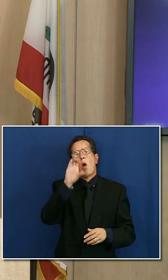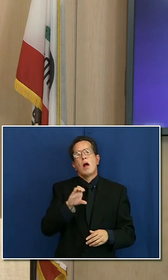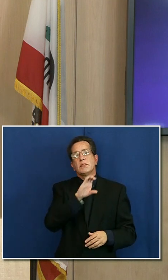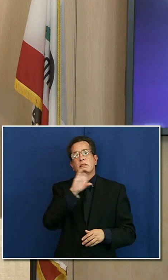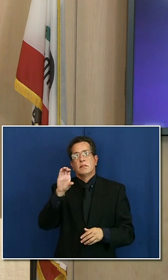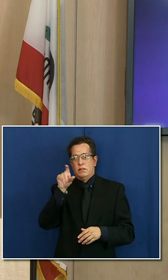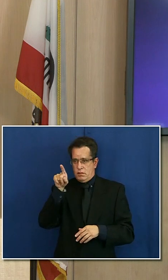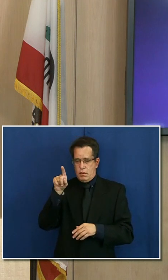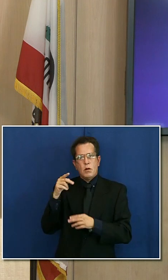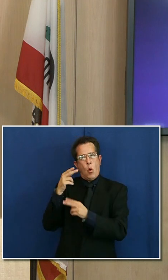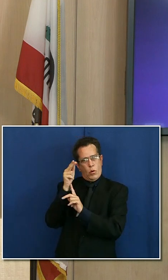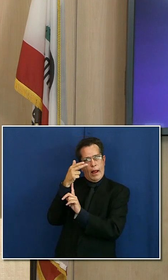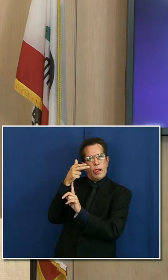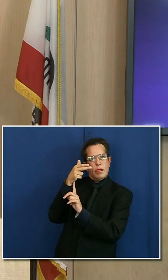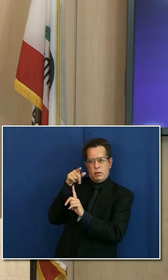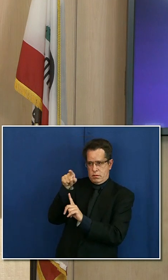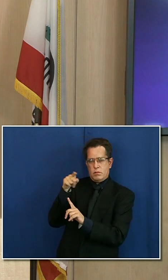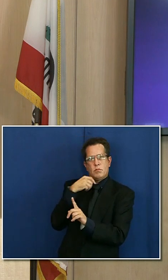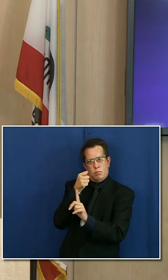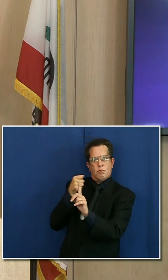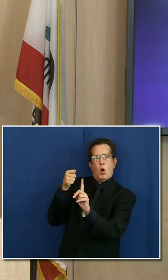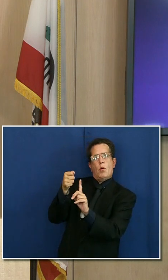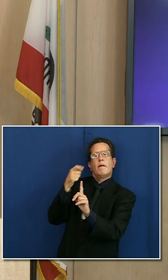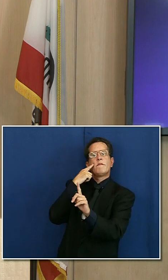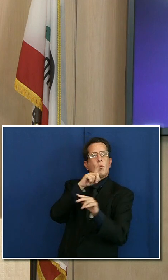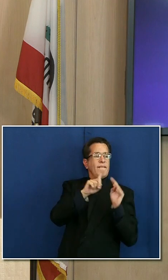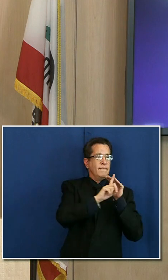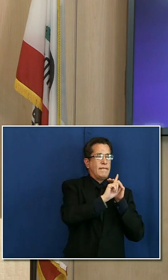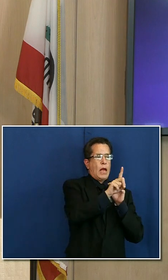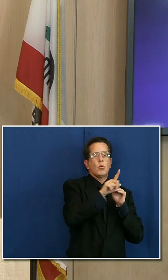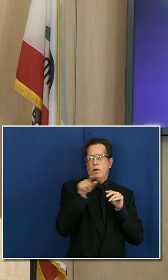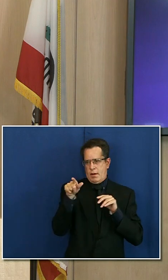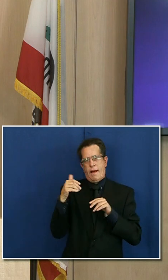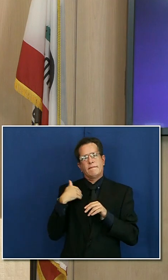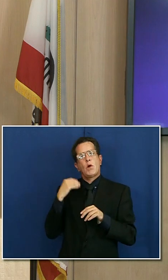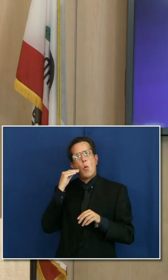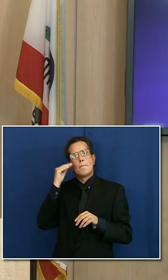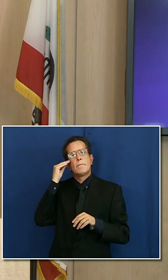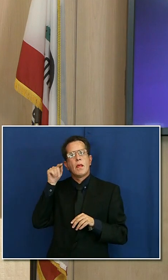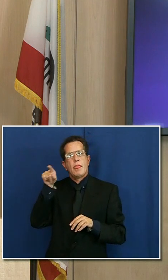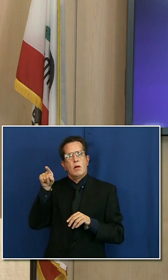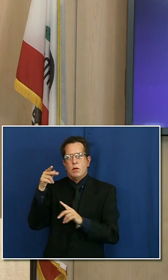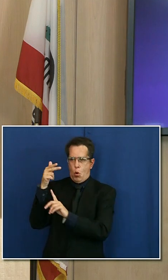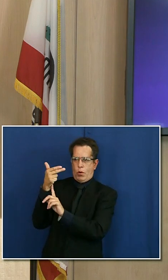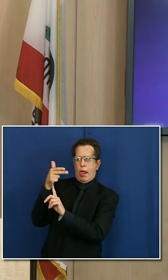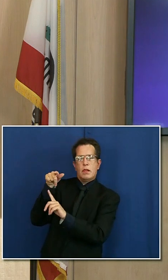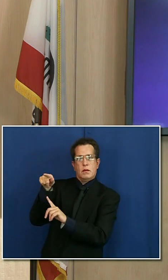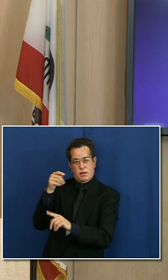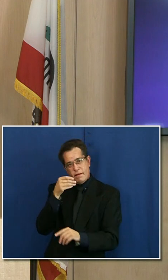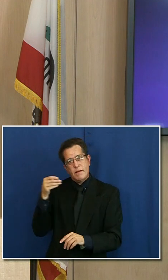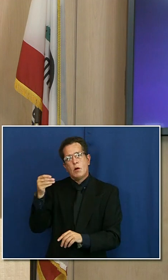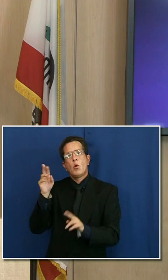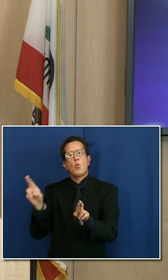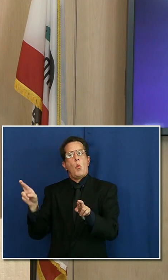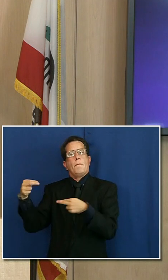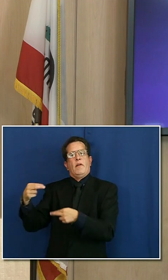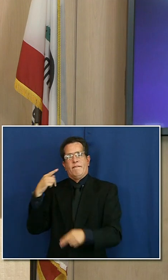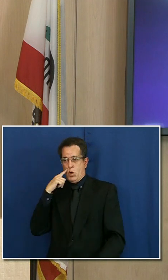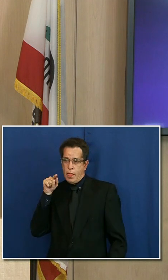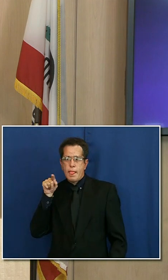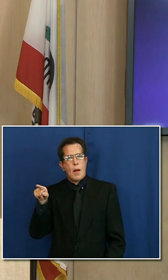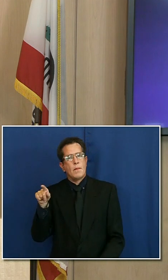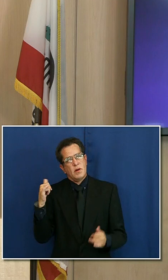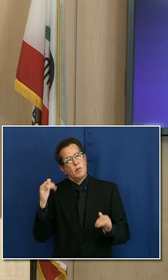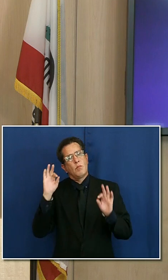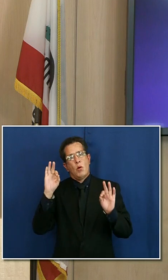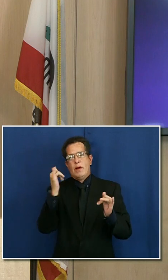identified hotels and booked rooms for evacuees. Those who didn't have a place to go were given rooms, and so far we